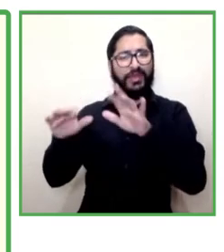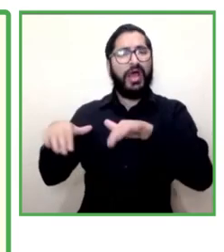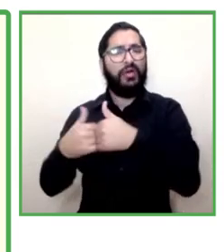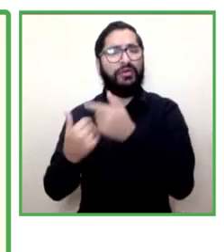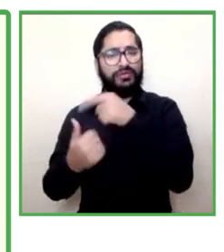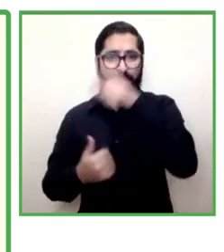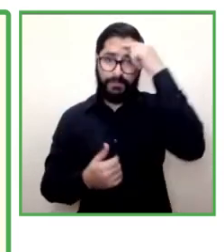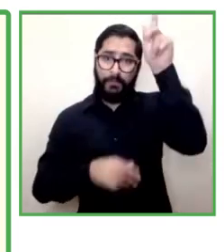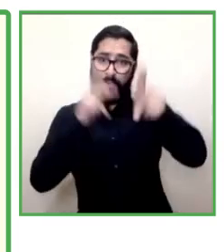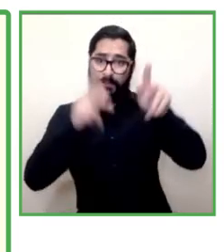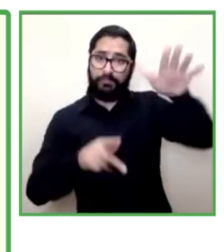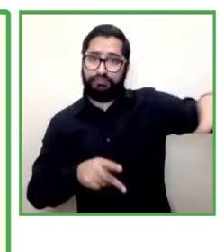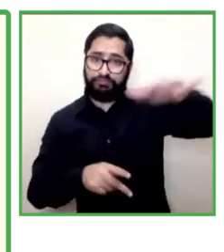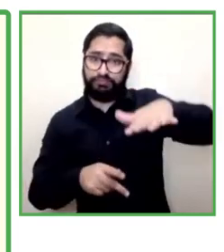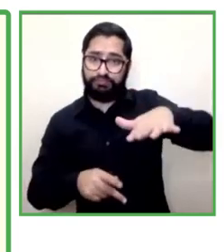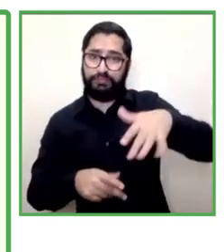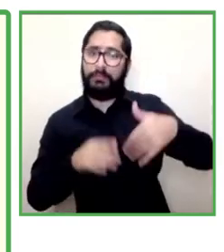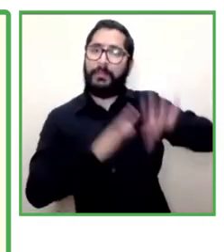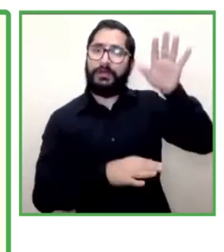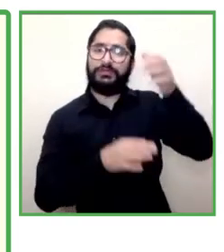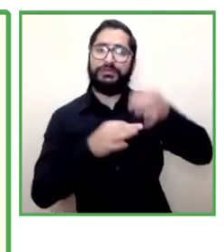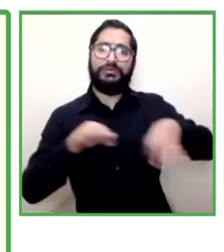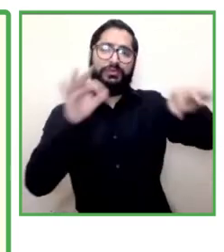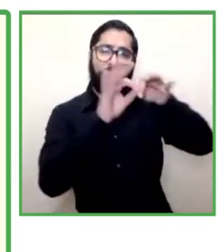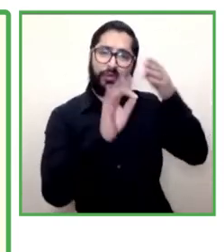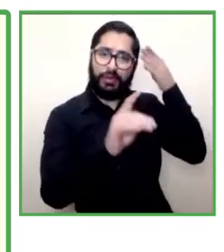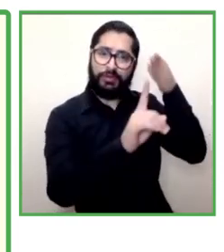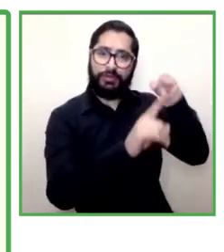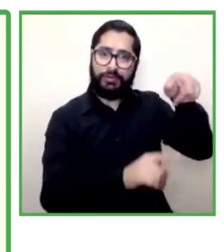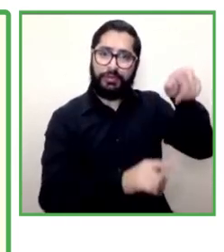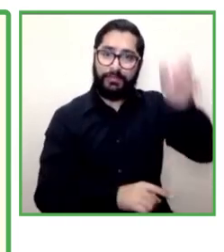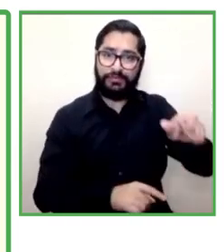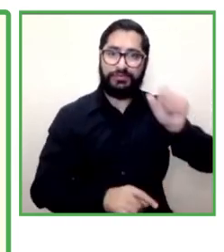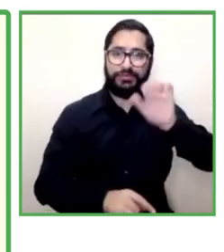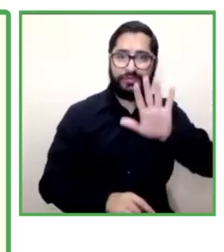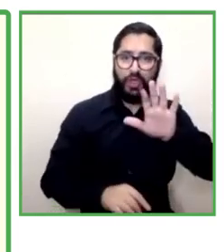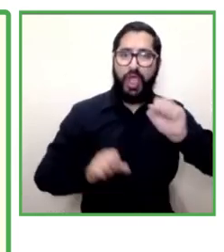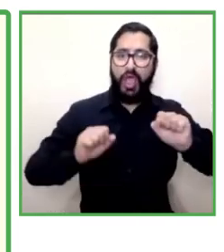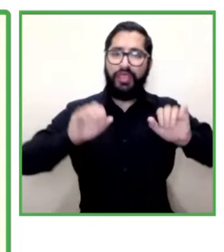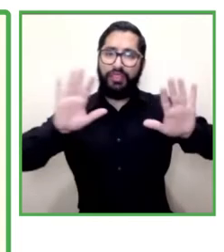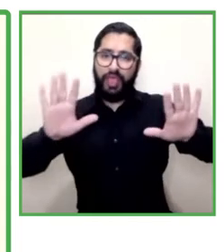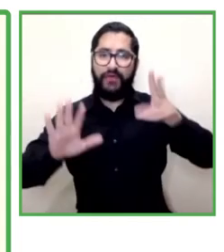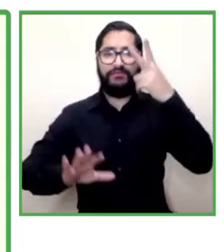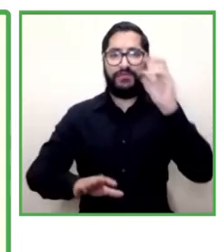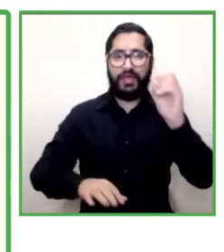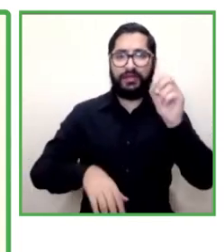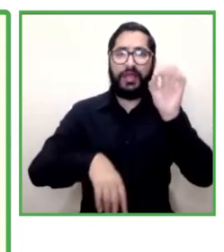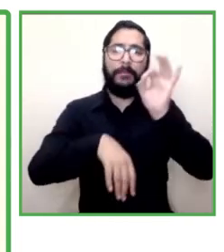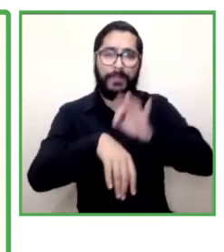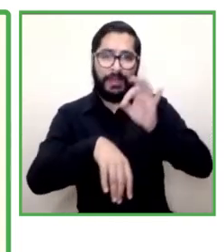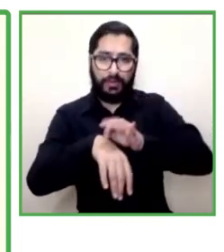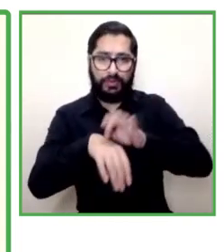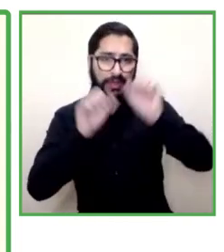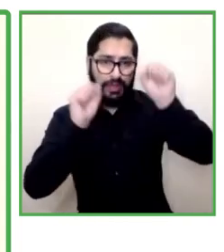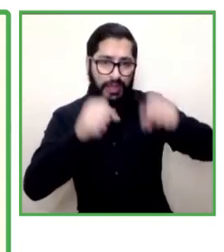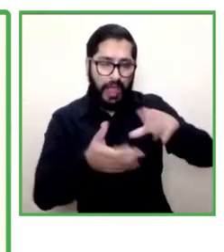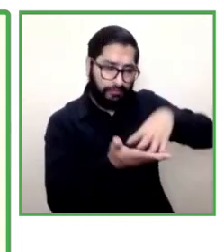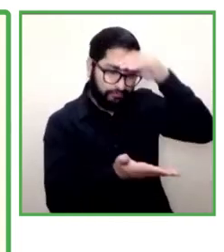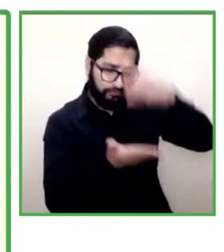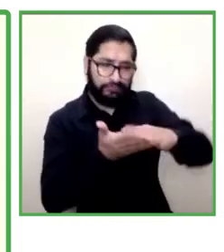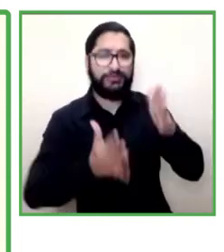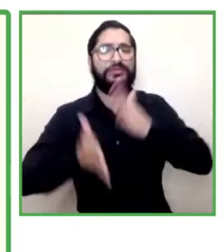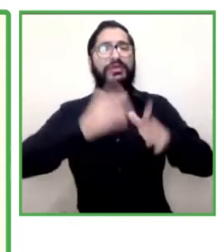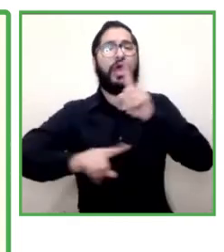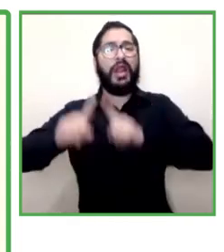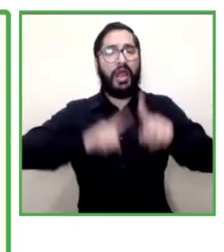minutes spread throughout the day where you're learning sign language in the very best manner that we can. And on top of that, we do